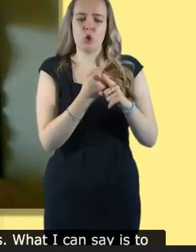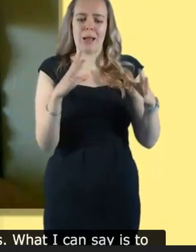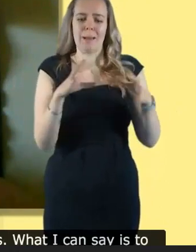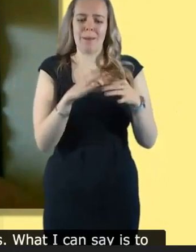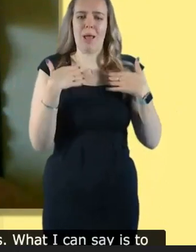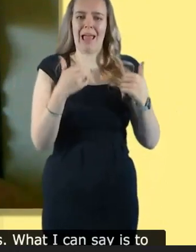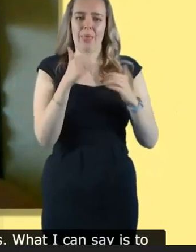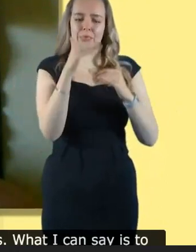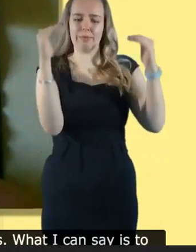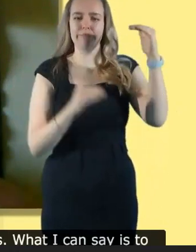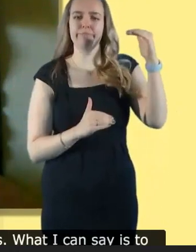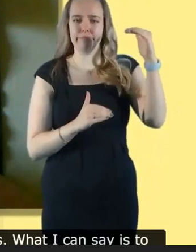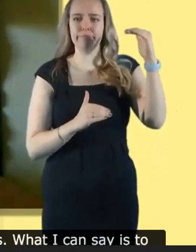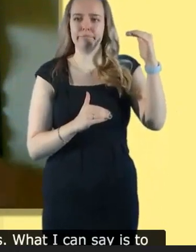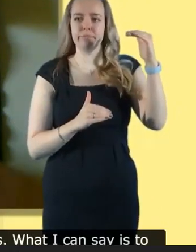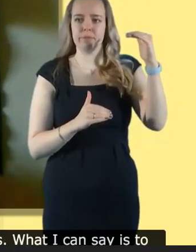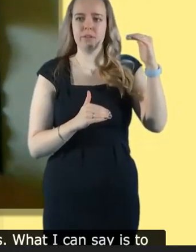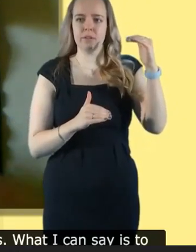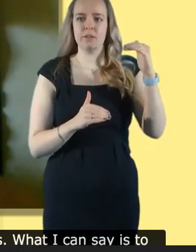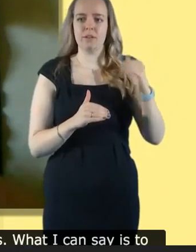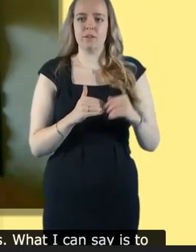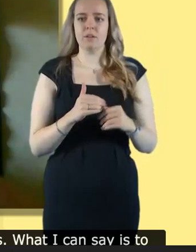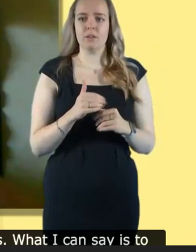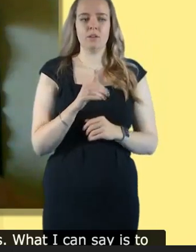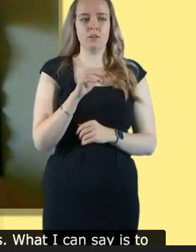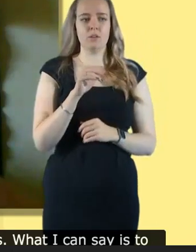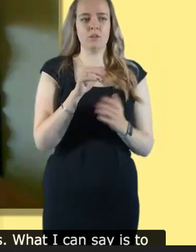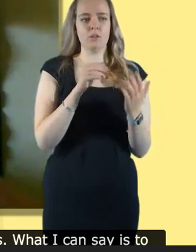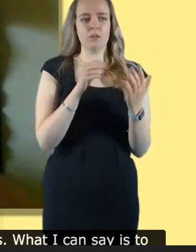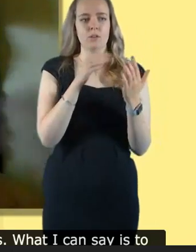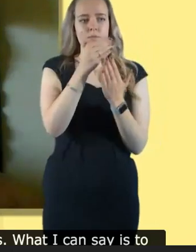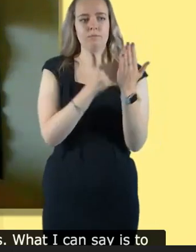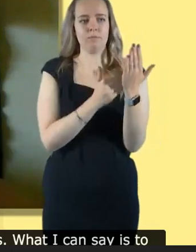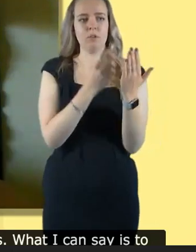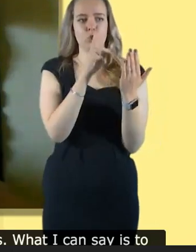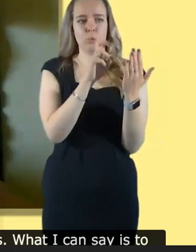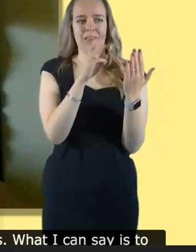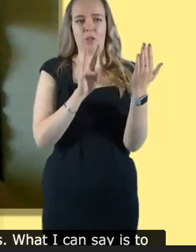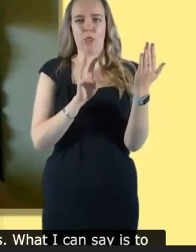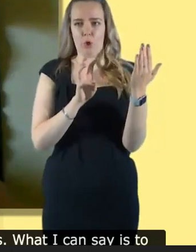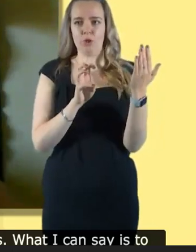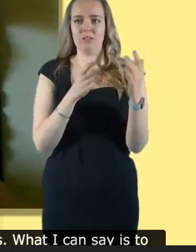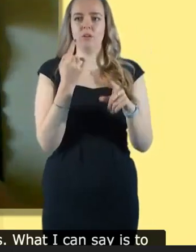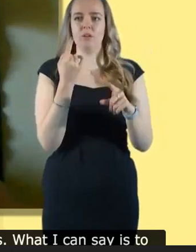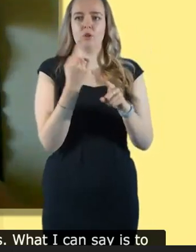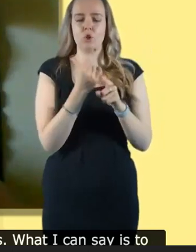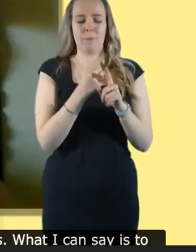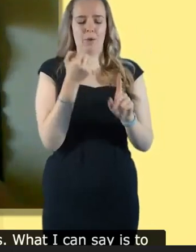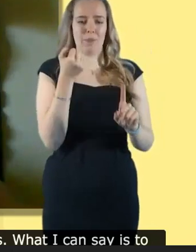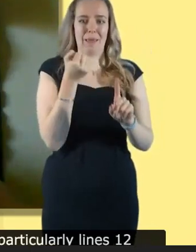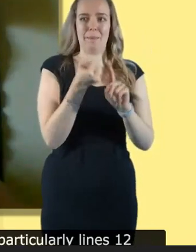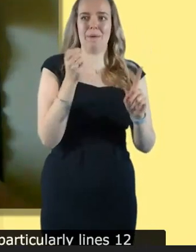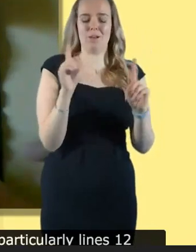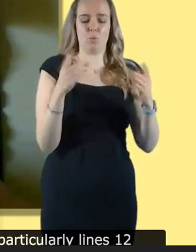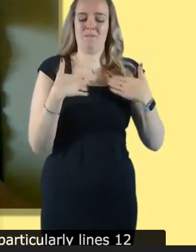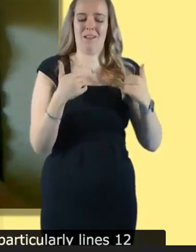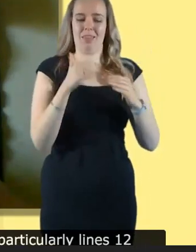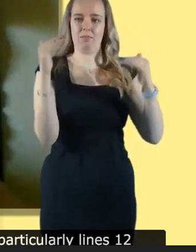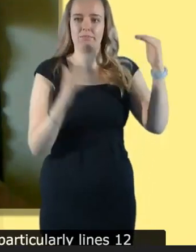inequalities, particularly lines 12 and 13, where we talk about the differential impact of health inequality and